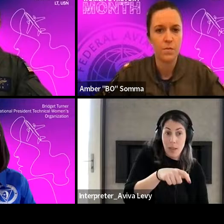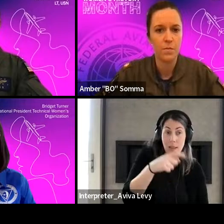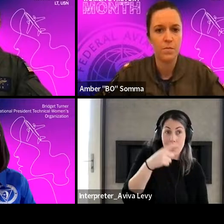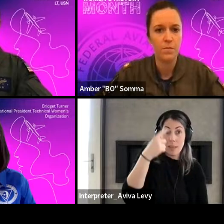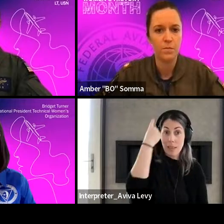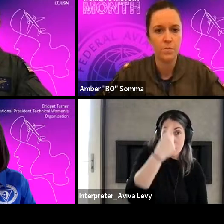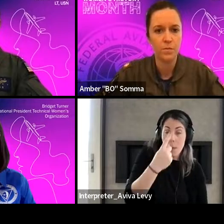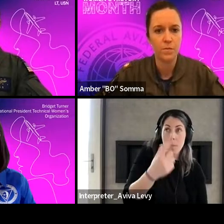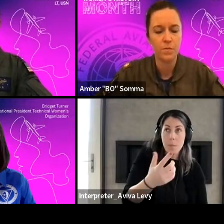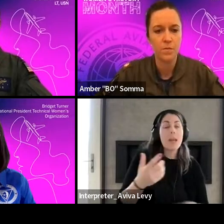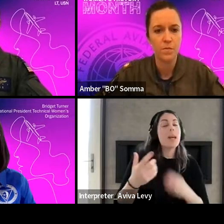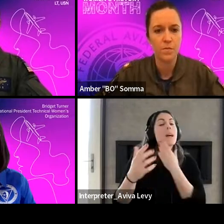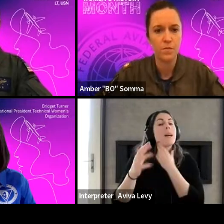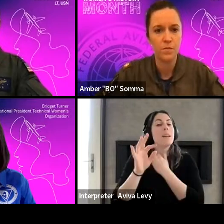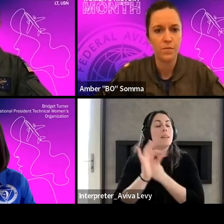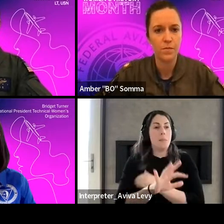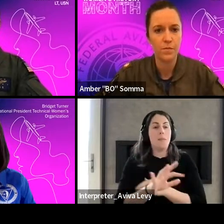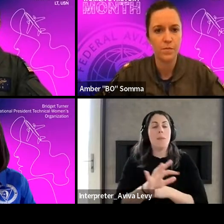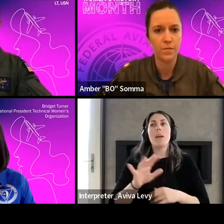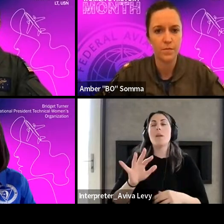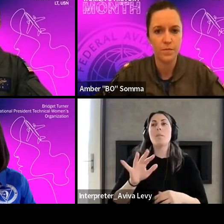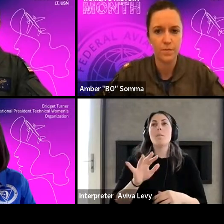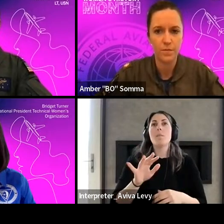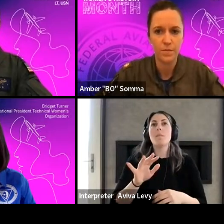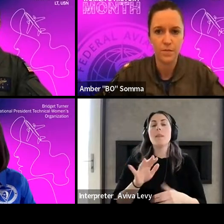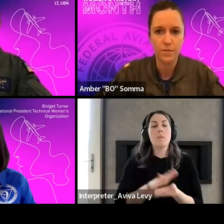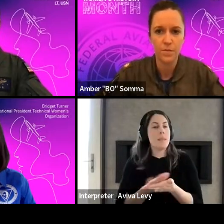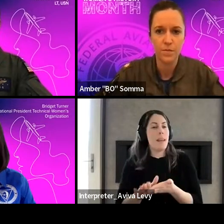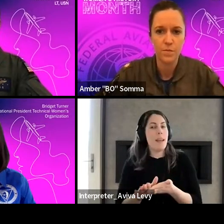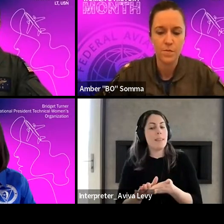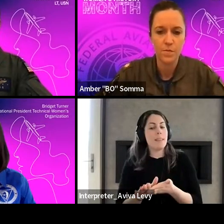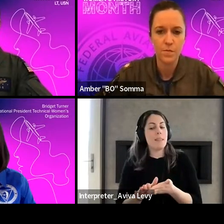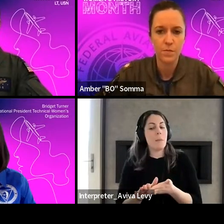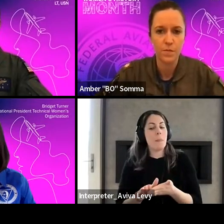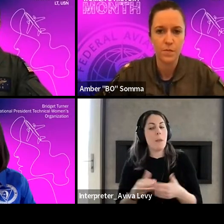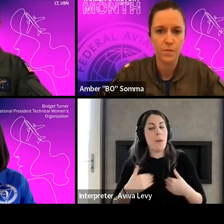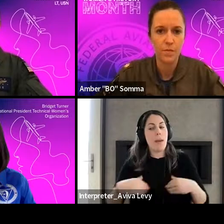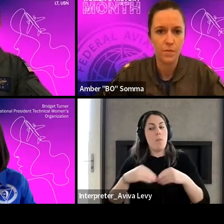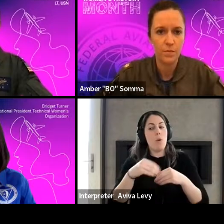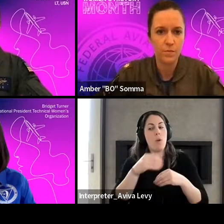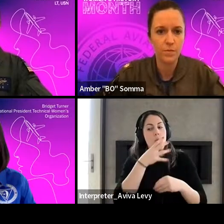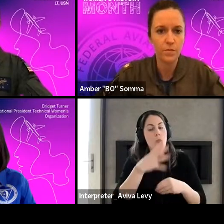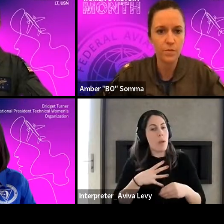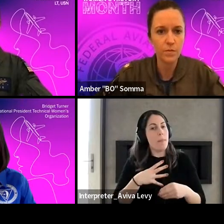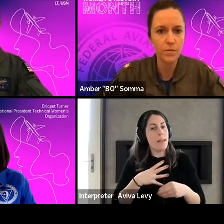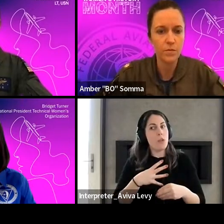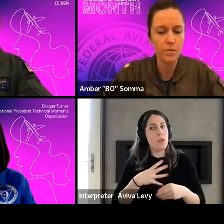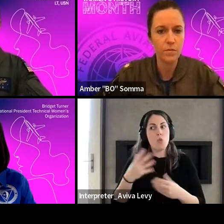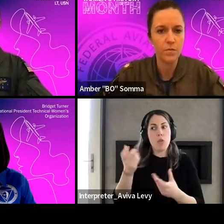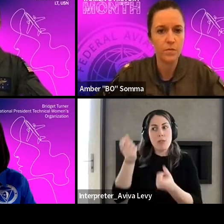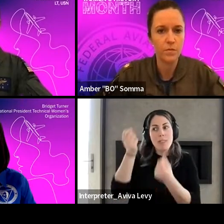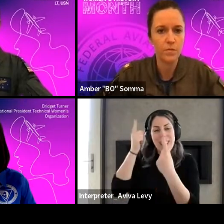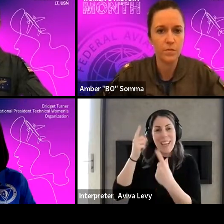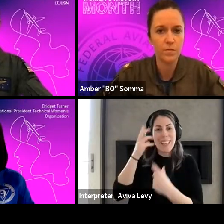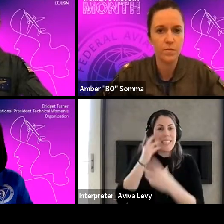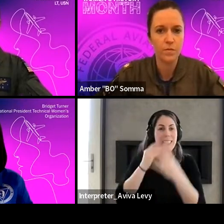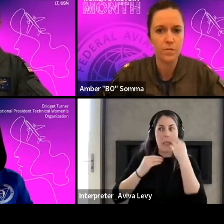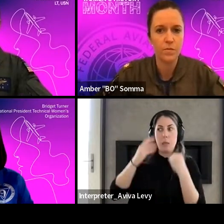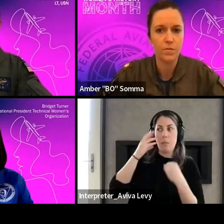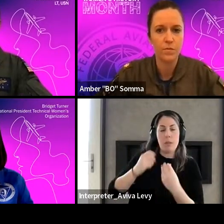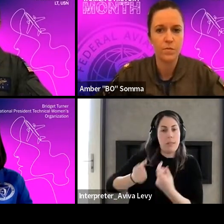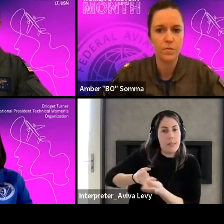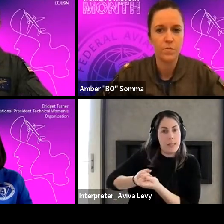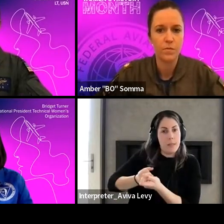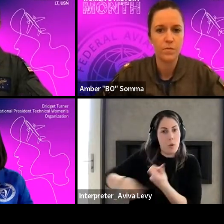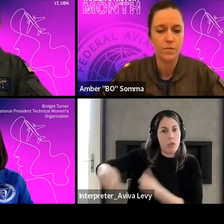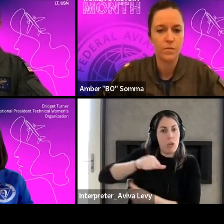think it has been nice that there are more women coming into this field, because we kind of stick together, back each other